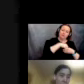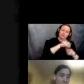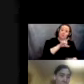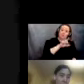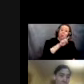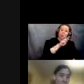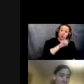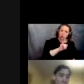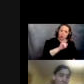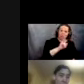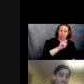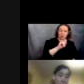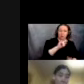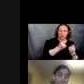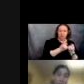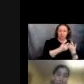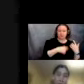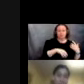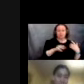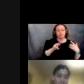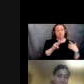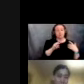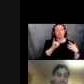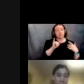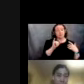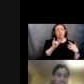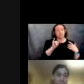Miyazaki family in Virginia,